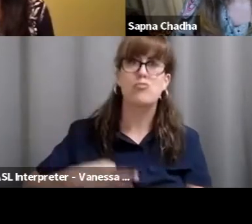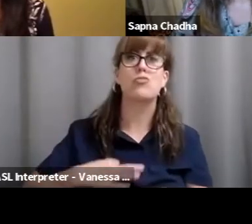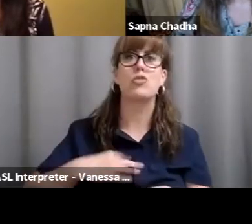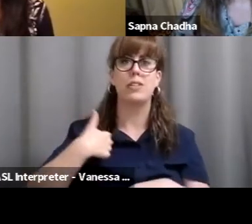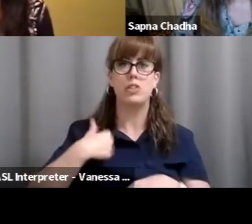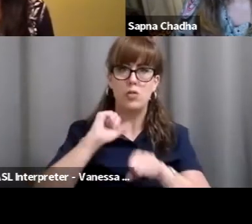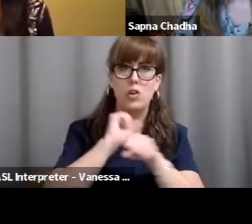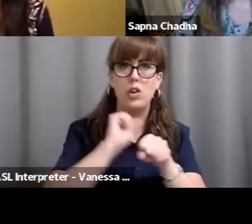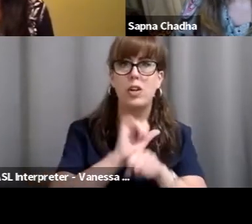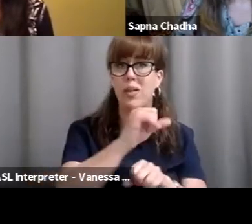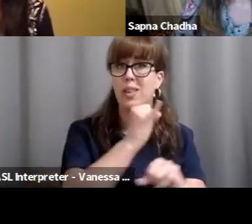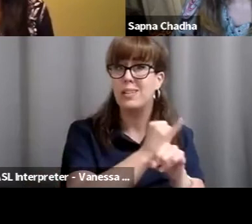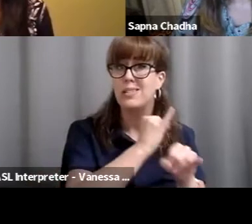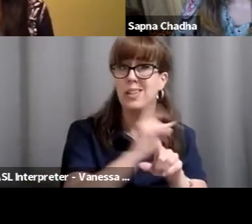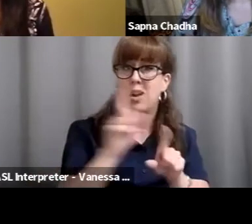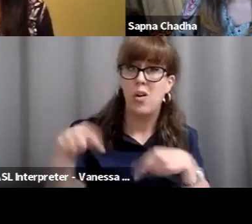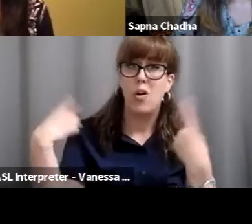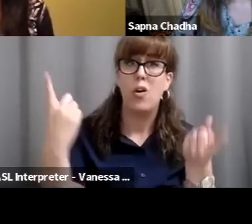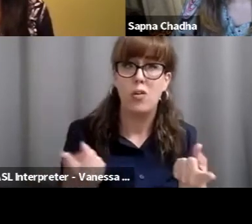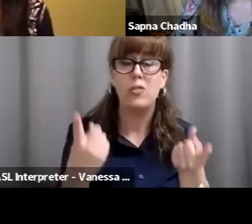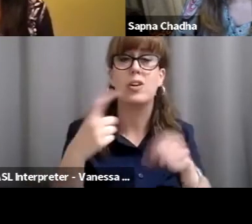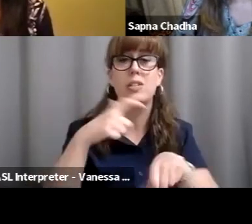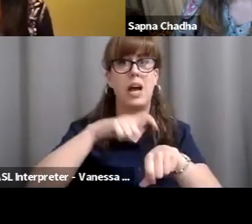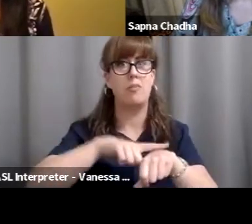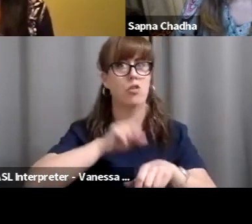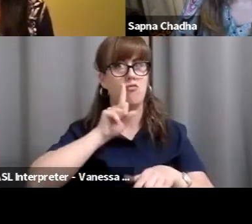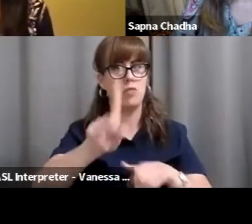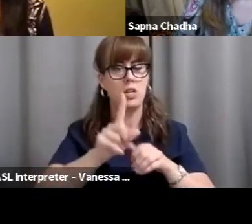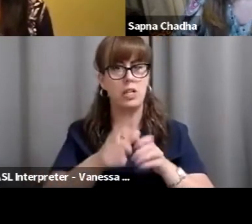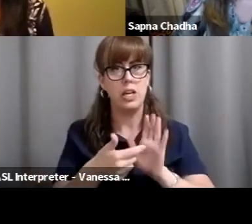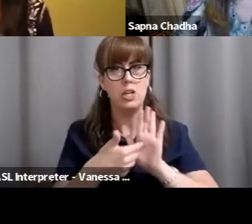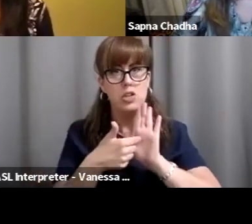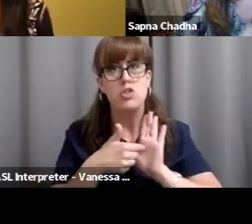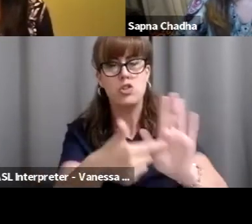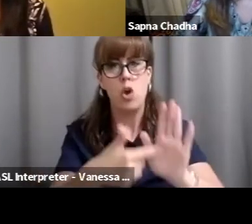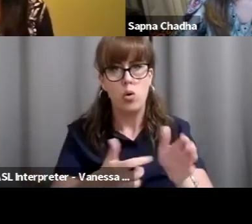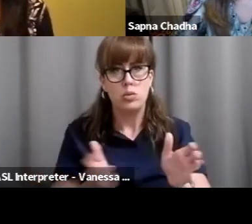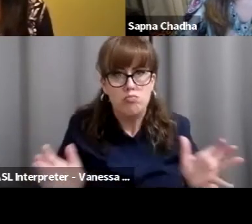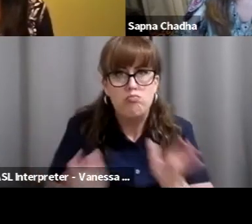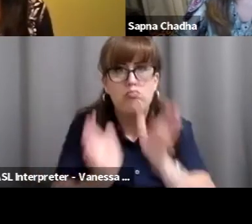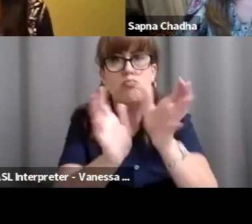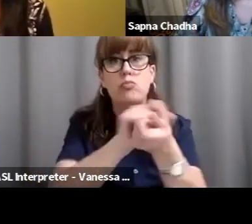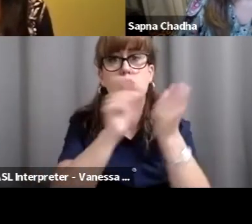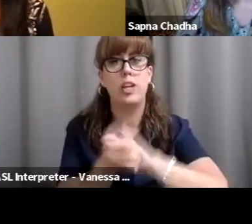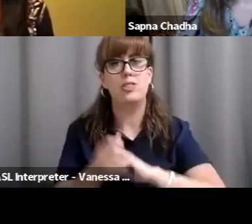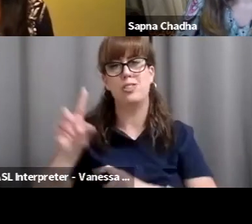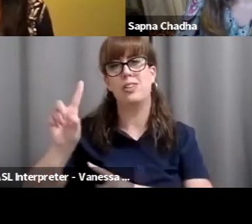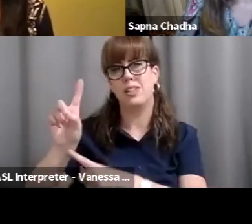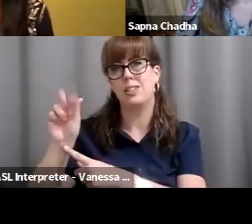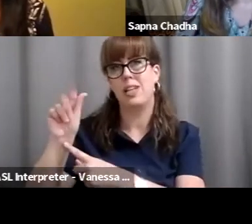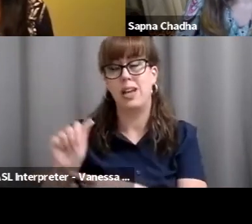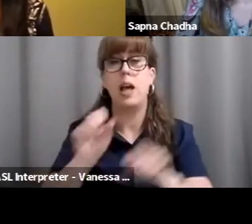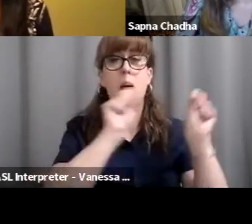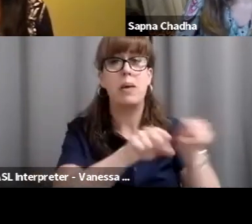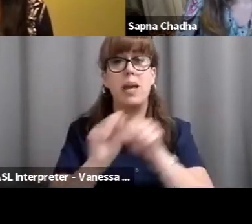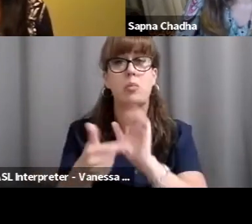drives change is data, right? And being able to show by category, by brands,